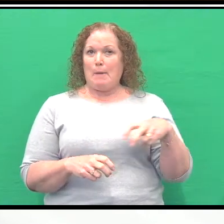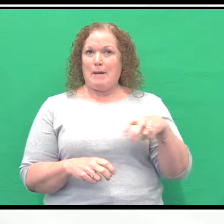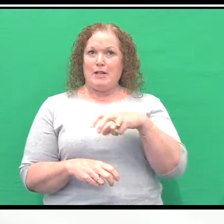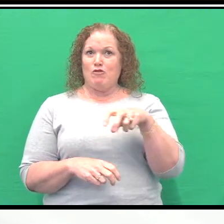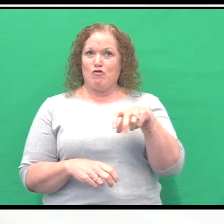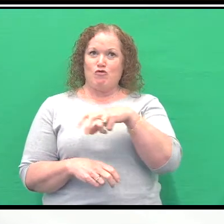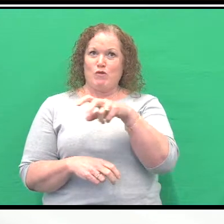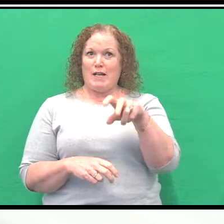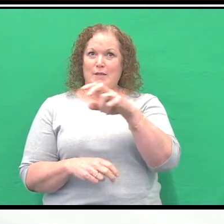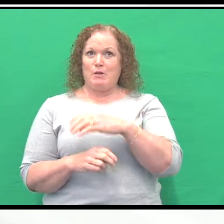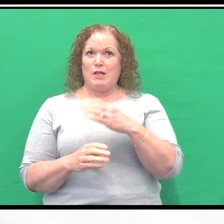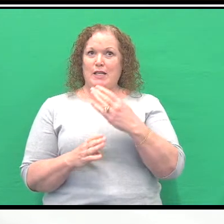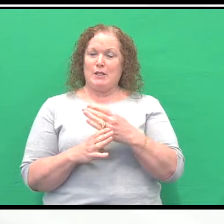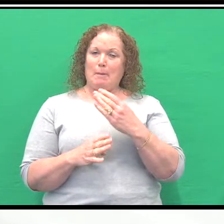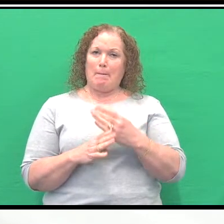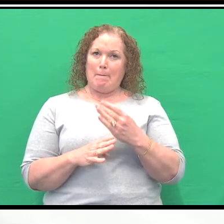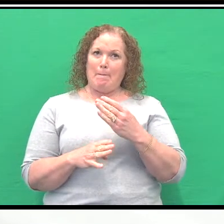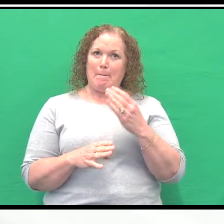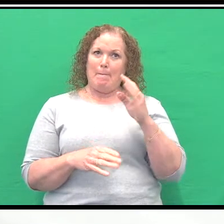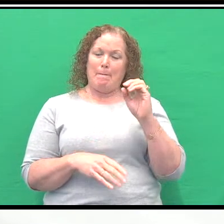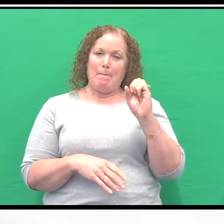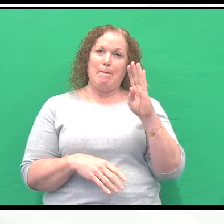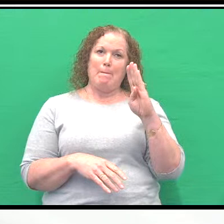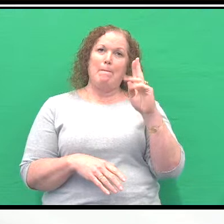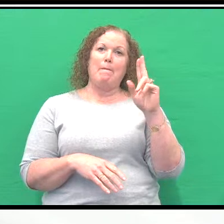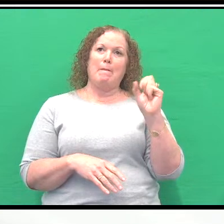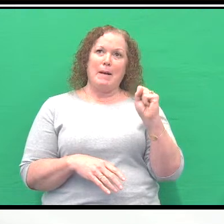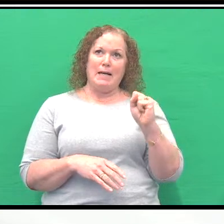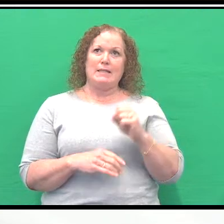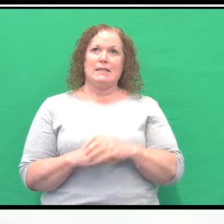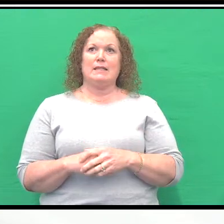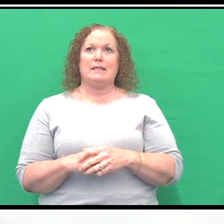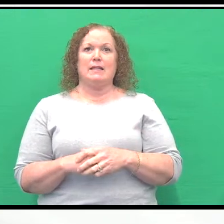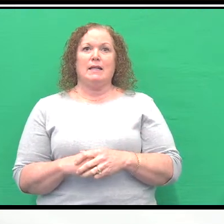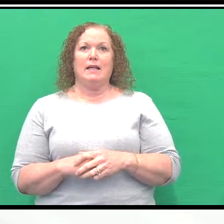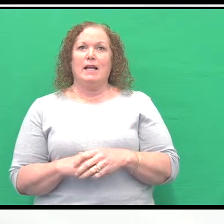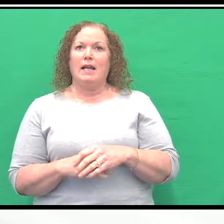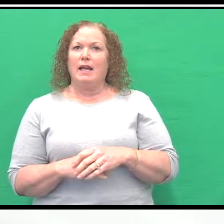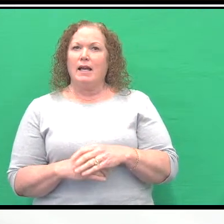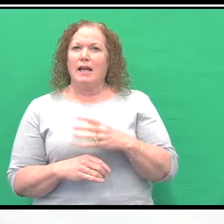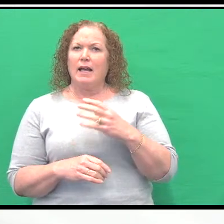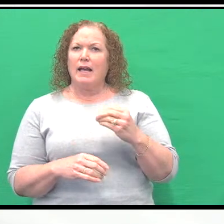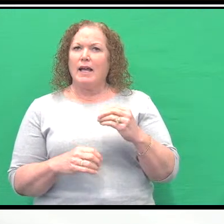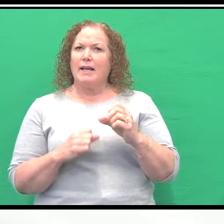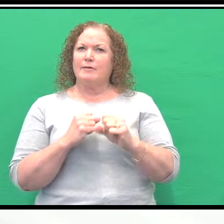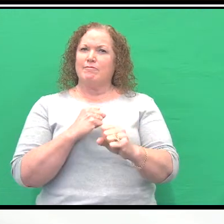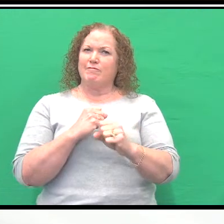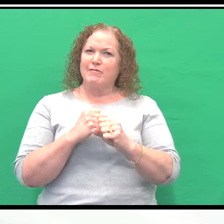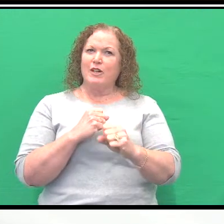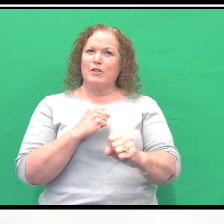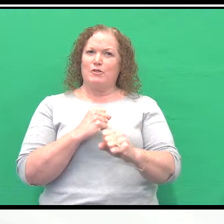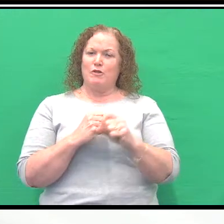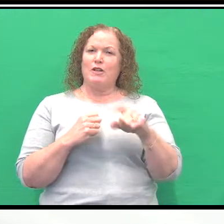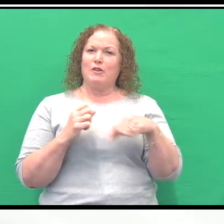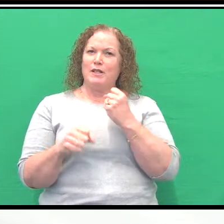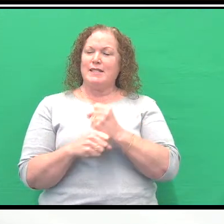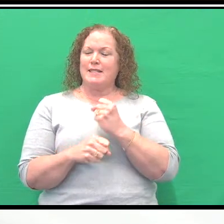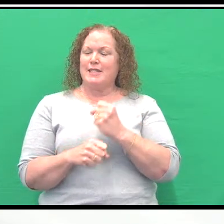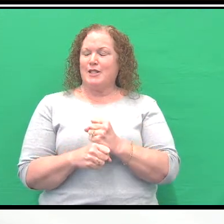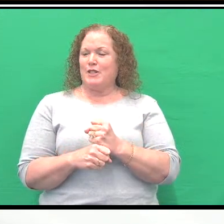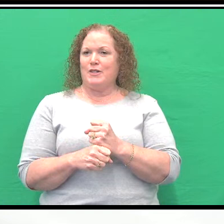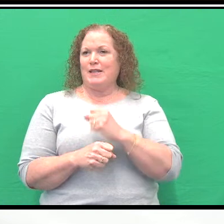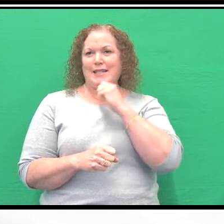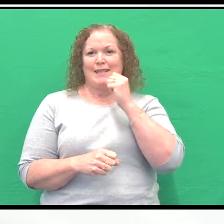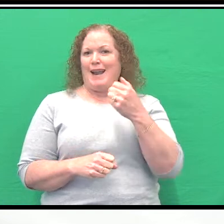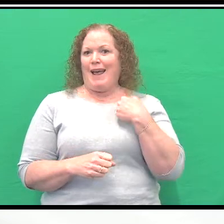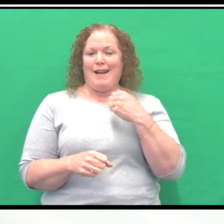and our struggle this year, and it's predicted it would continue, is school bus drivers and finding enough school bus drivers to